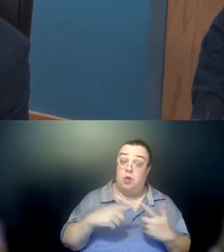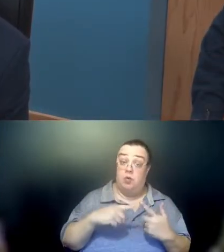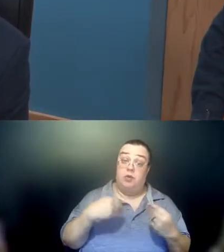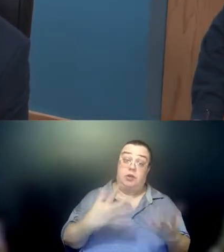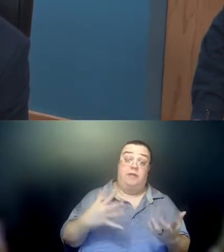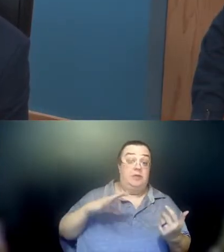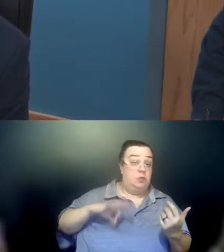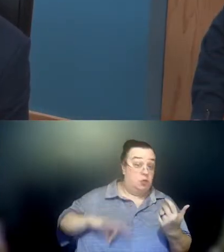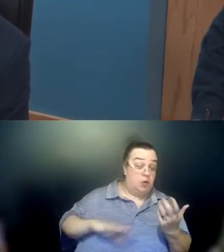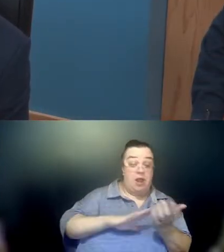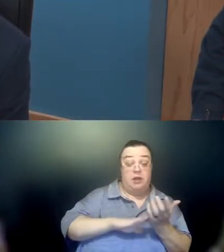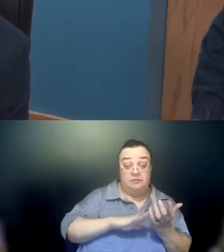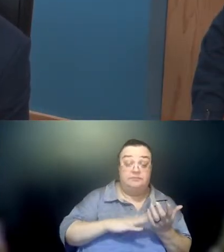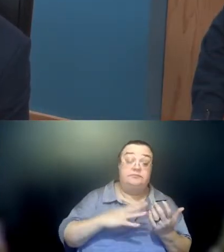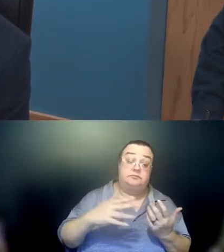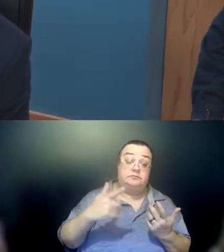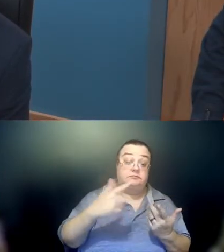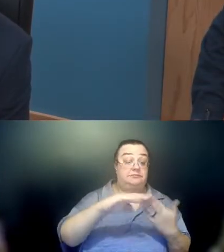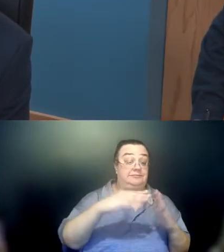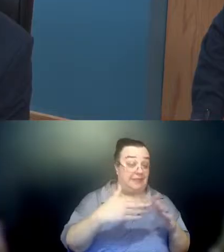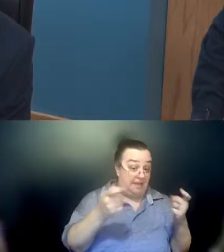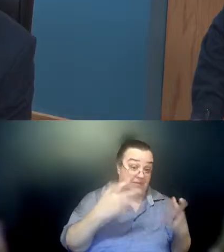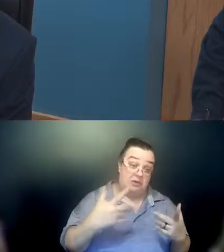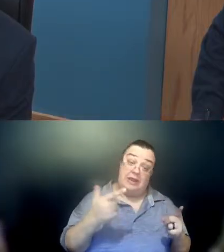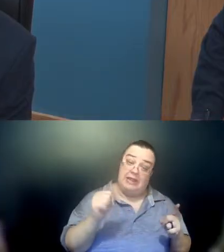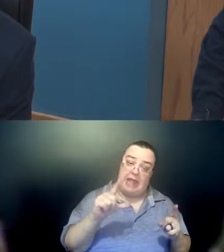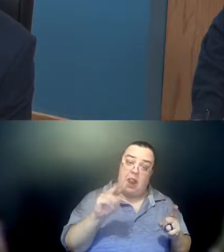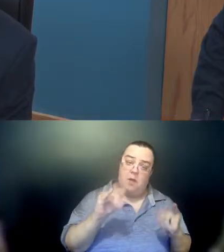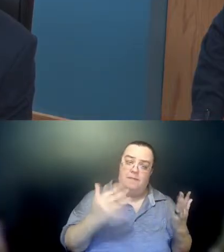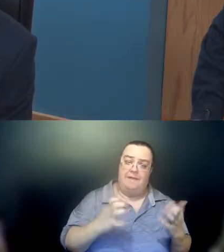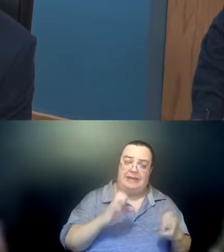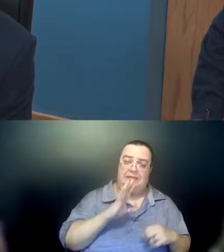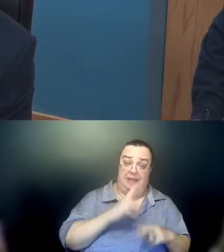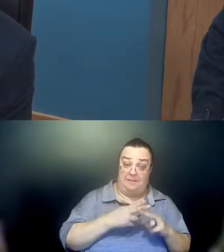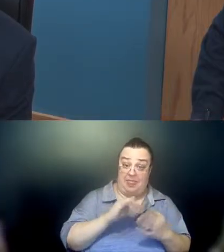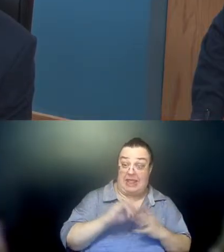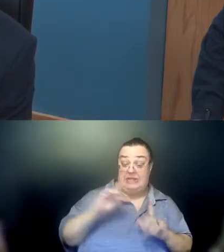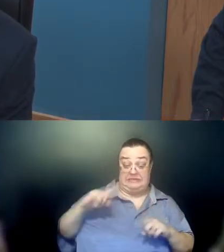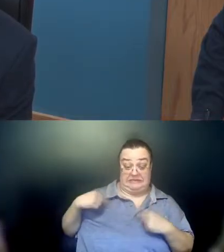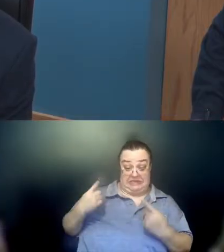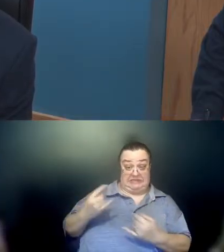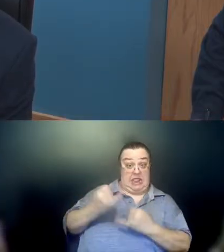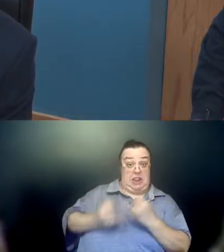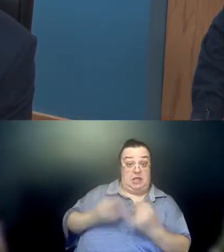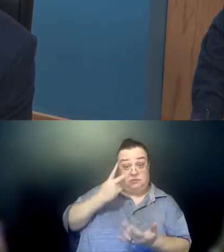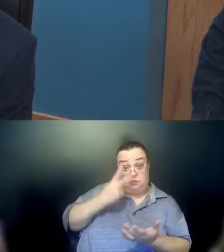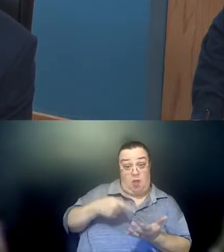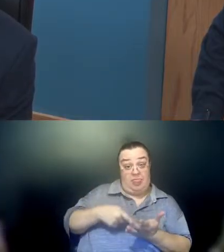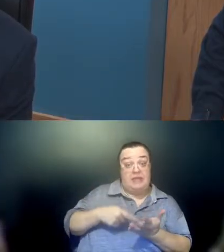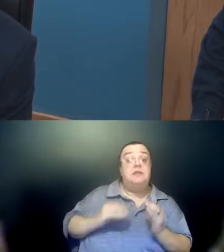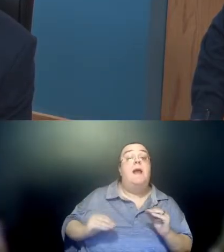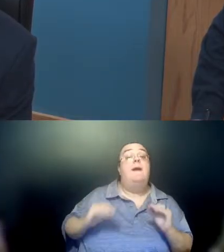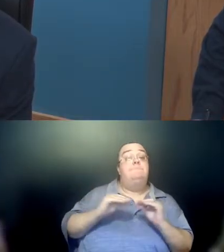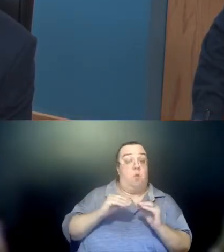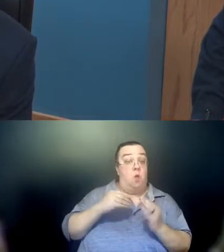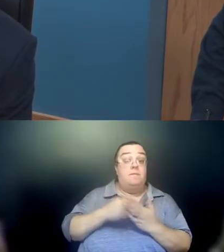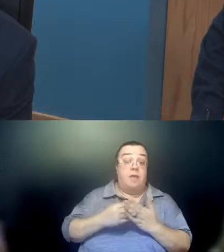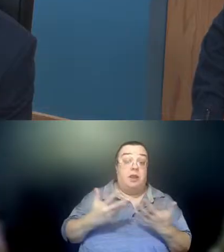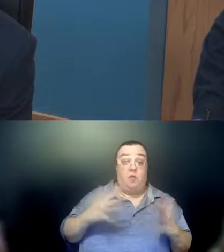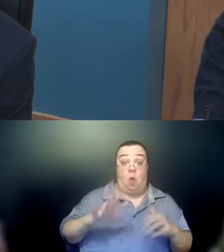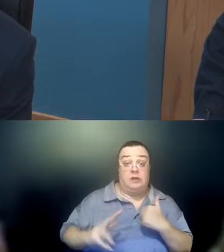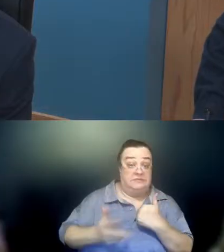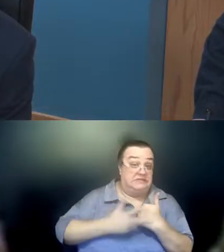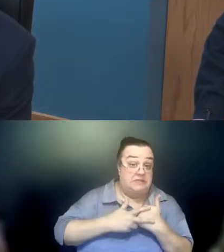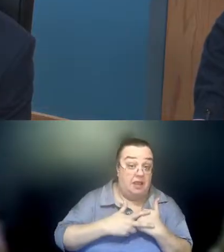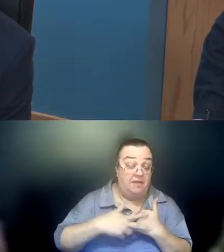Town Administrator Galloway can speak to this. Since we last saw this, more money has been saved. So what